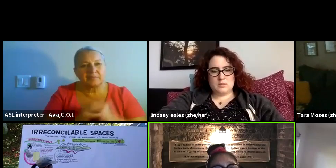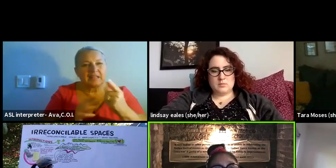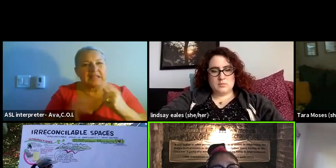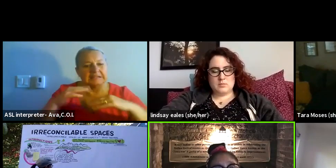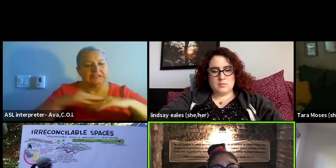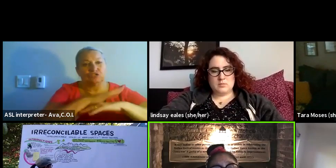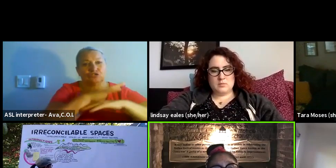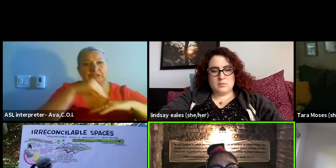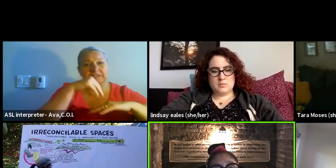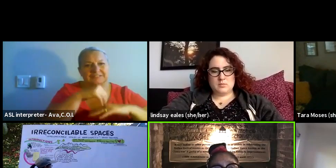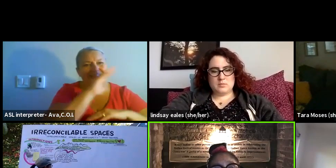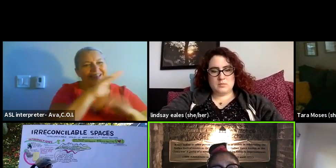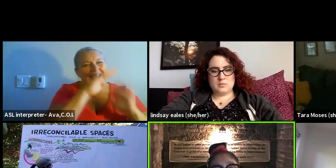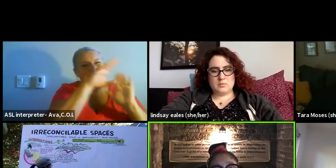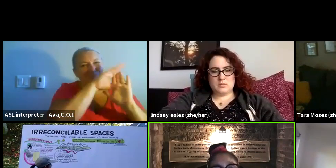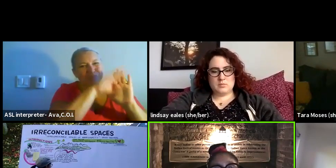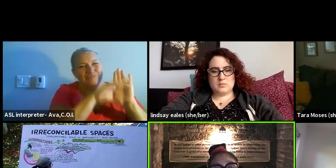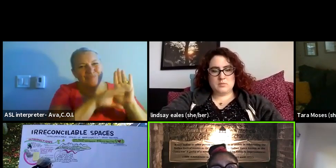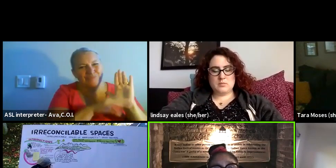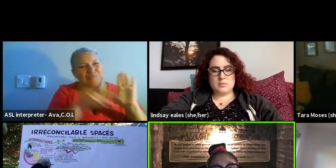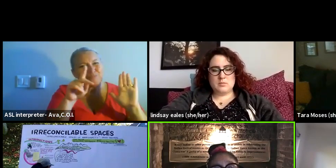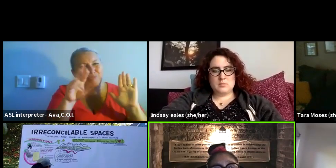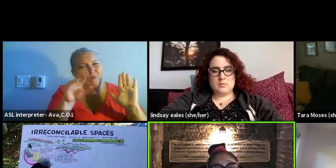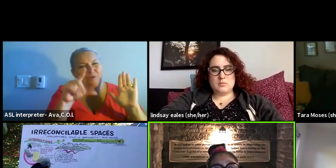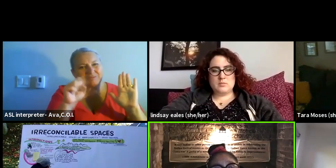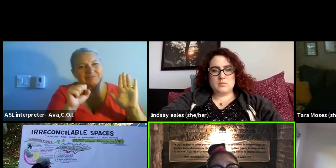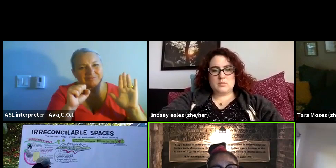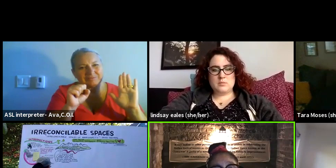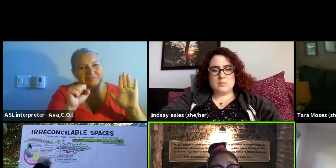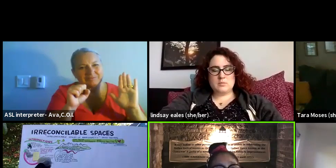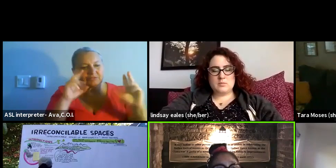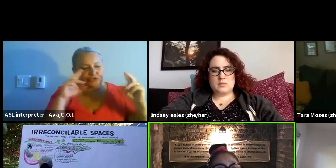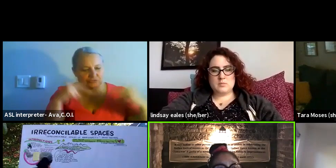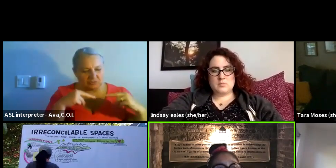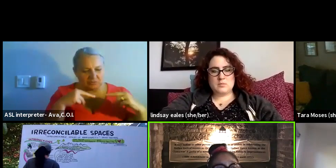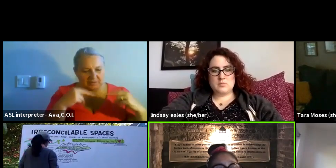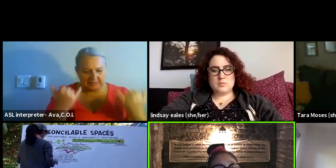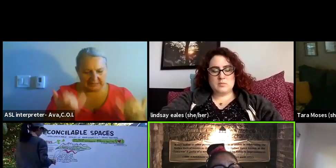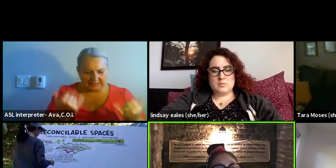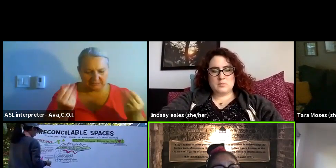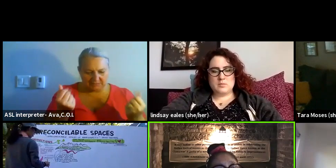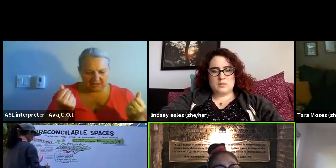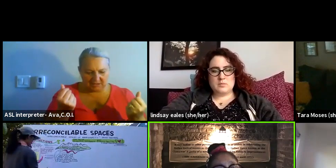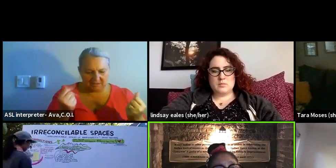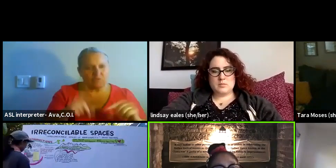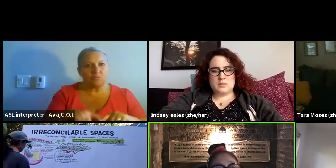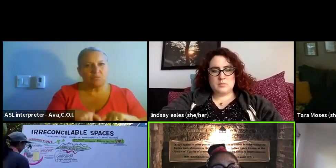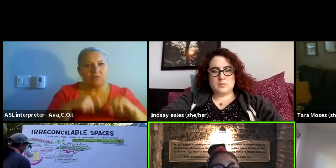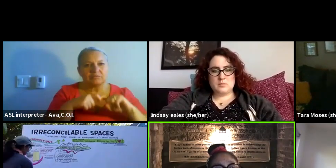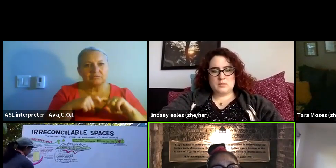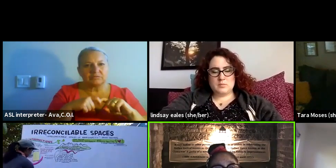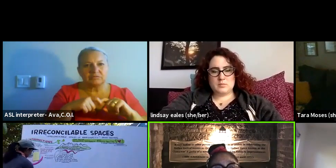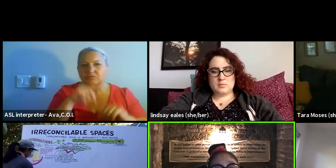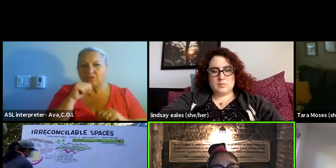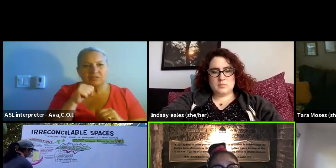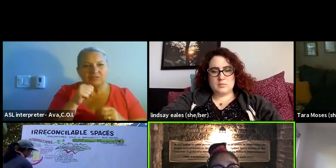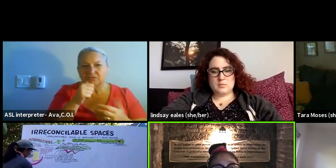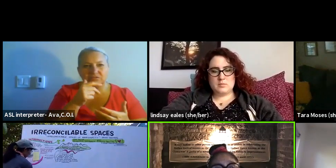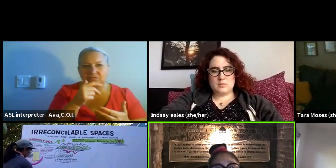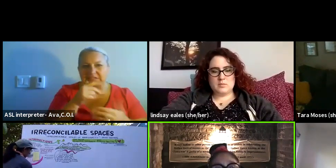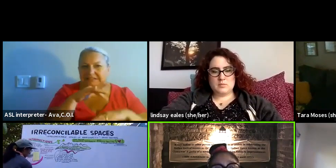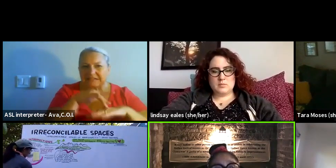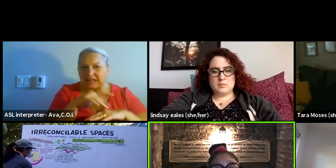protocols globally have required us to pause in liminal space, never touching that space where water kisses